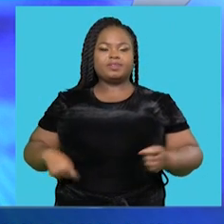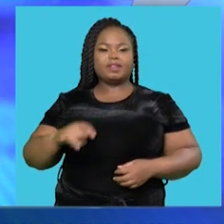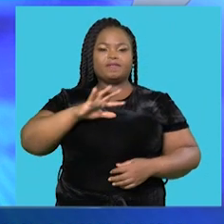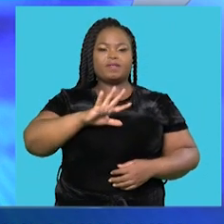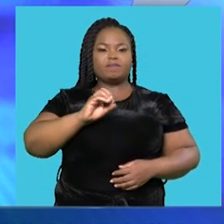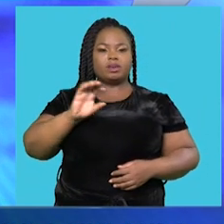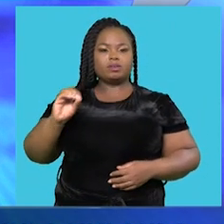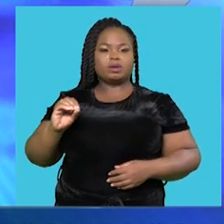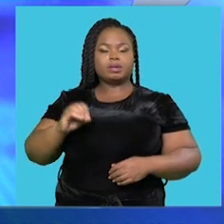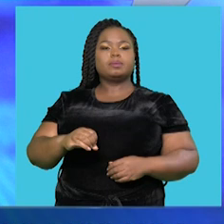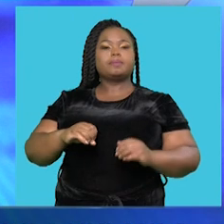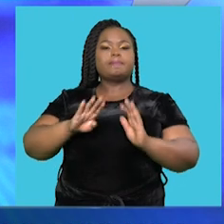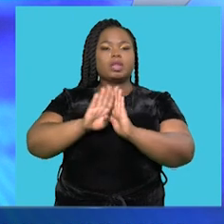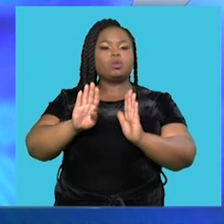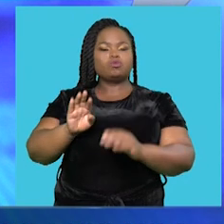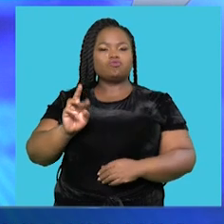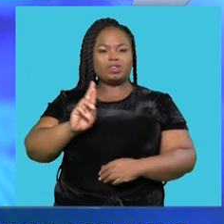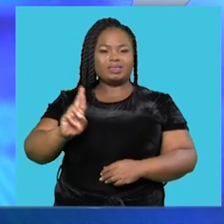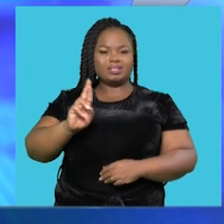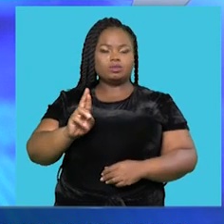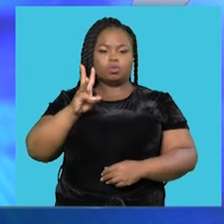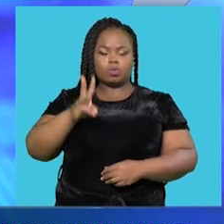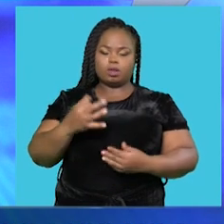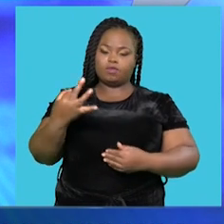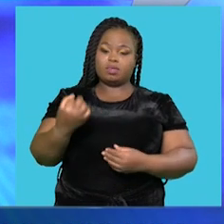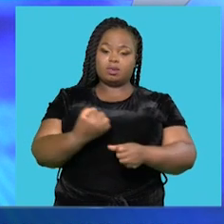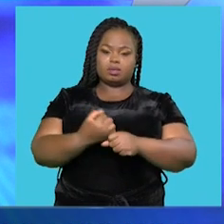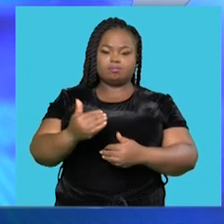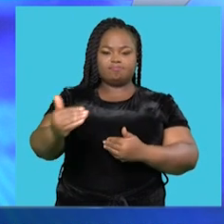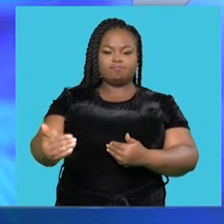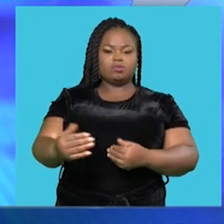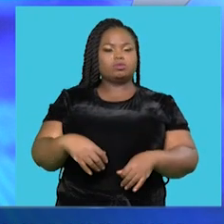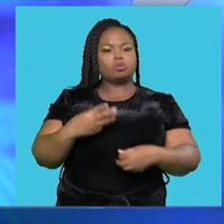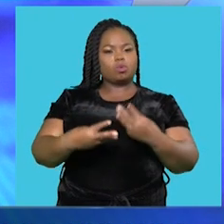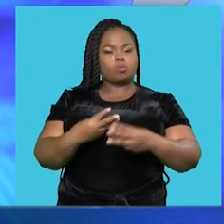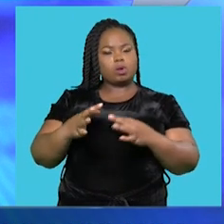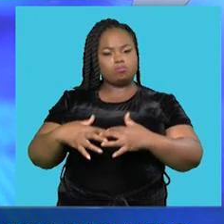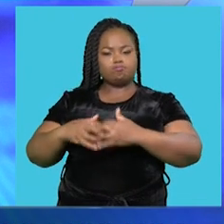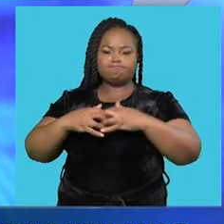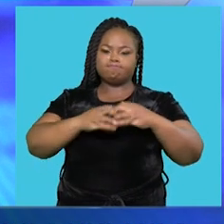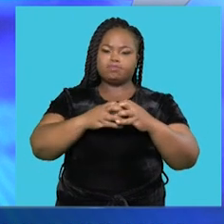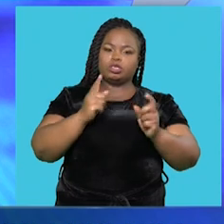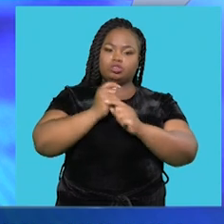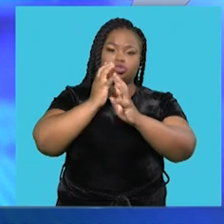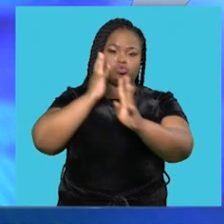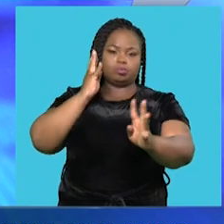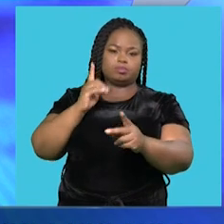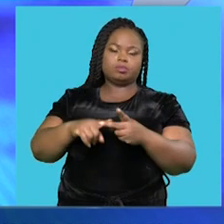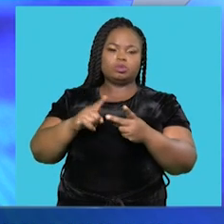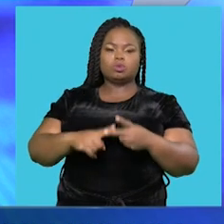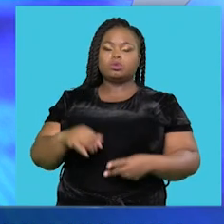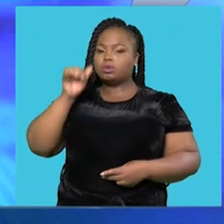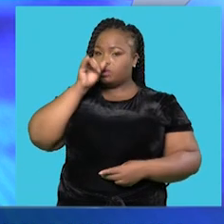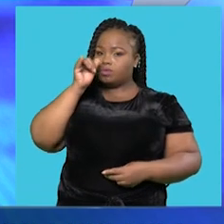ezigidi zezigidi zerandi 5 billion rand kule minyaka mithathu izayo ukukhulisa imisebenzi yezoqoqosho ezilokishini, ukulawula